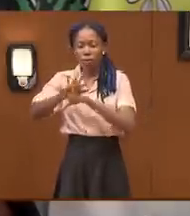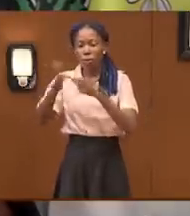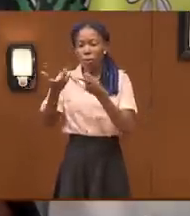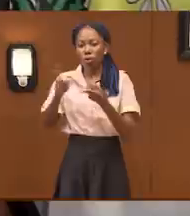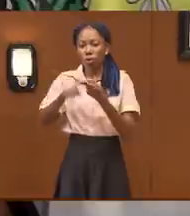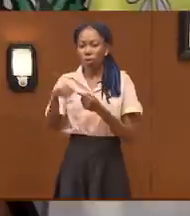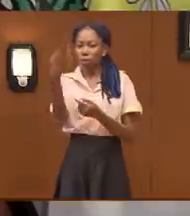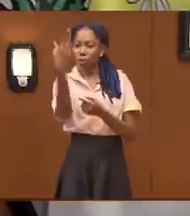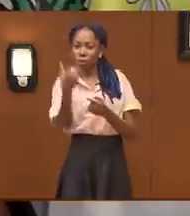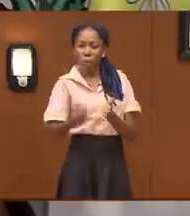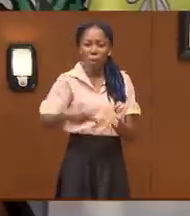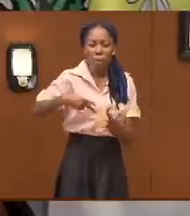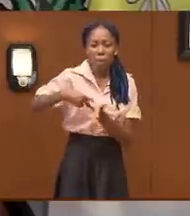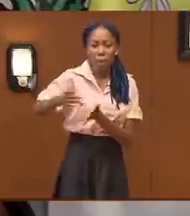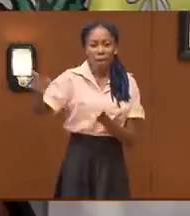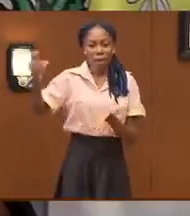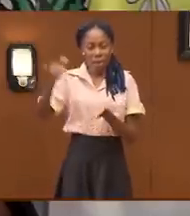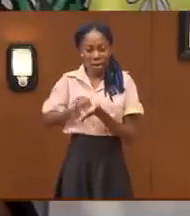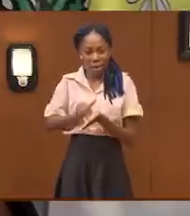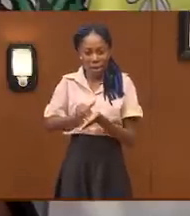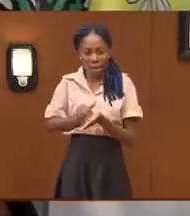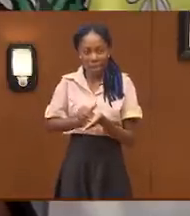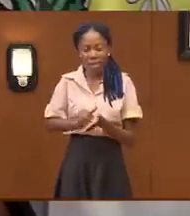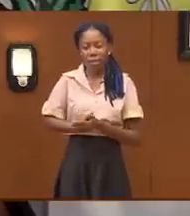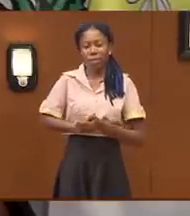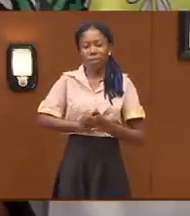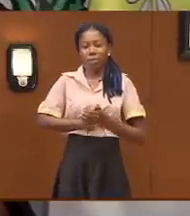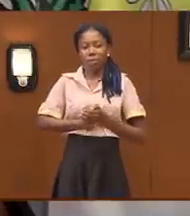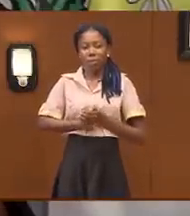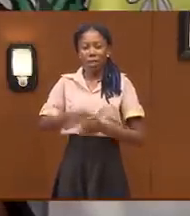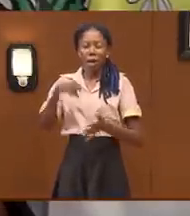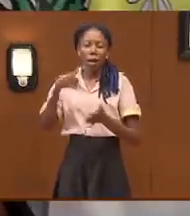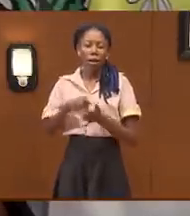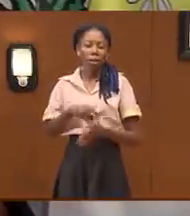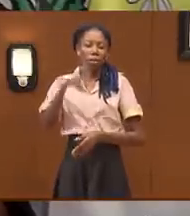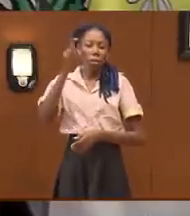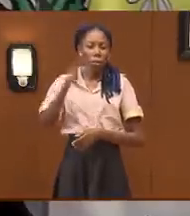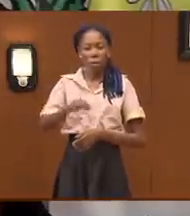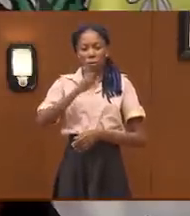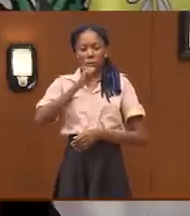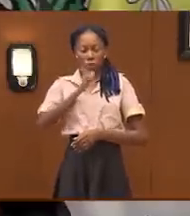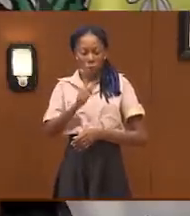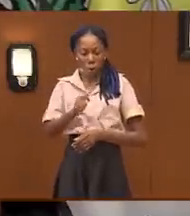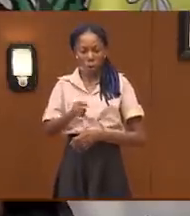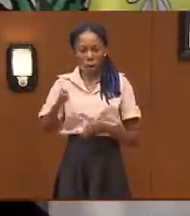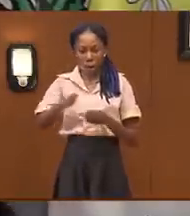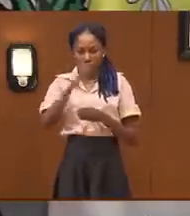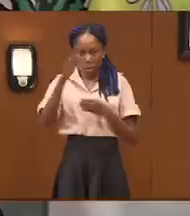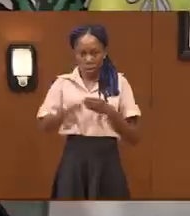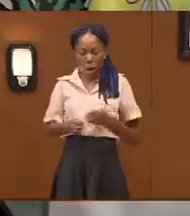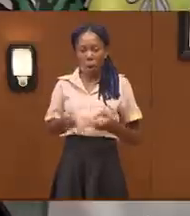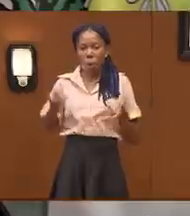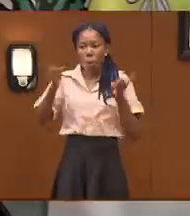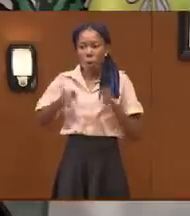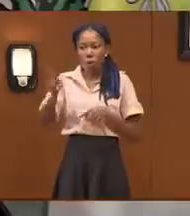I can issue that 3 month notice, but it must not expire while your tenancy is still